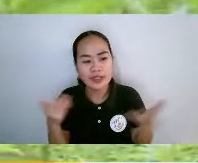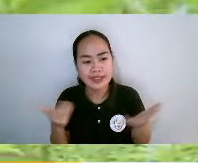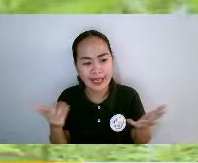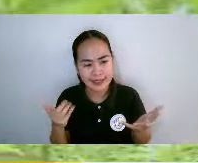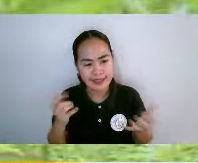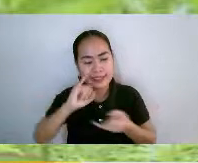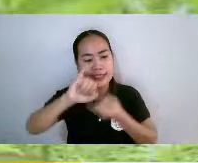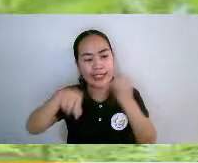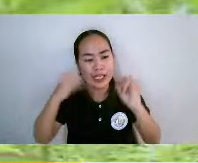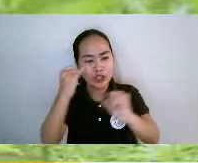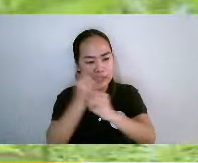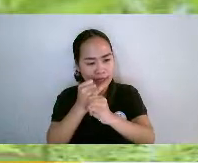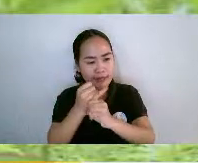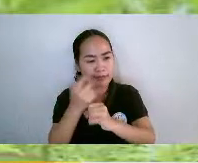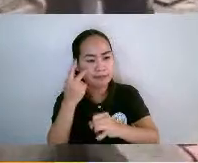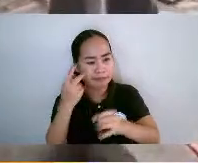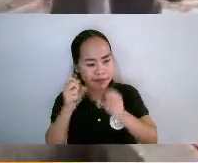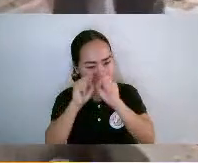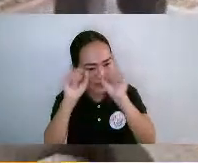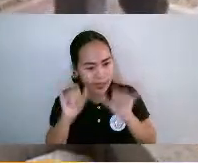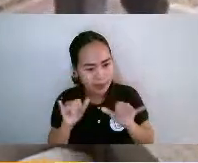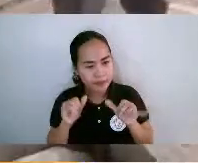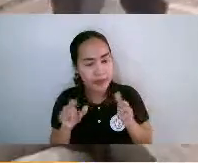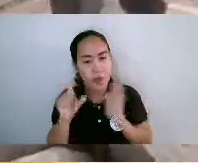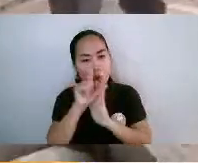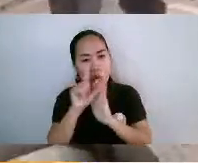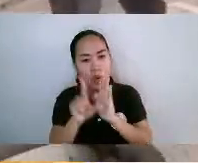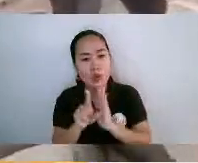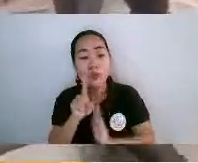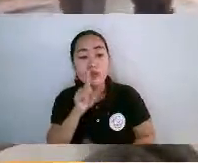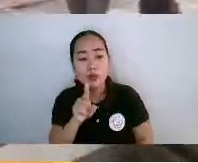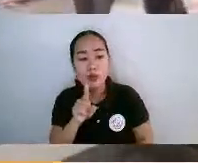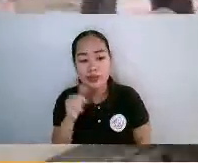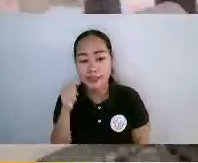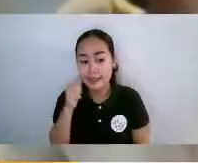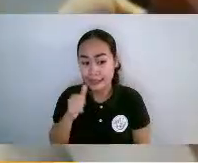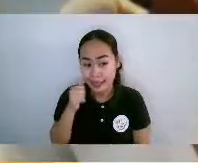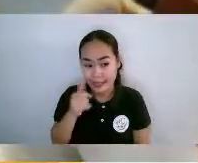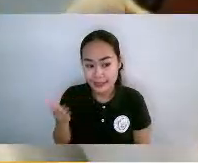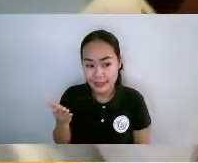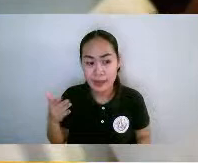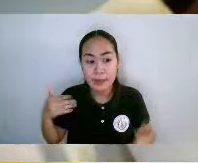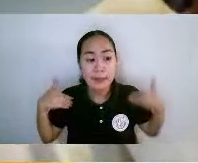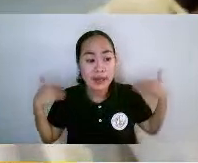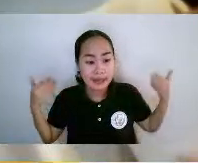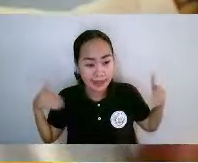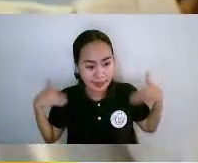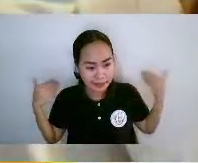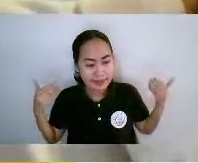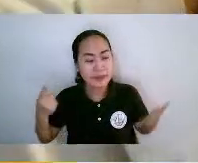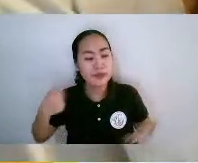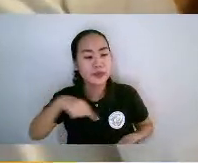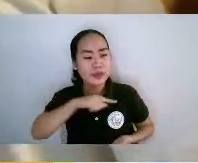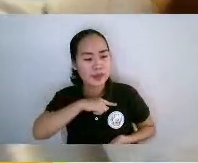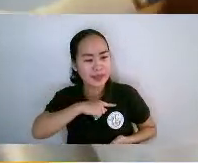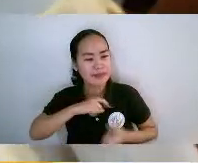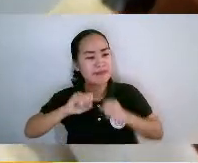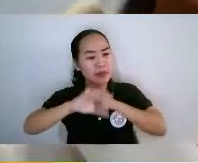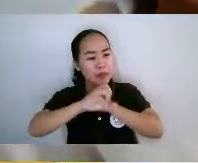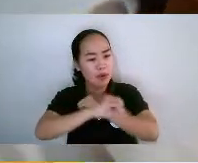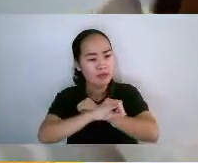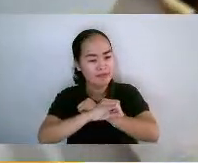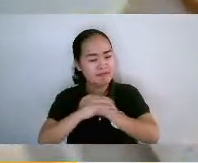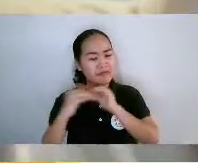in law and in practice. For girls and young people, we will promote quality education